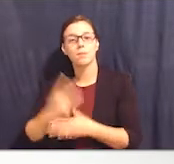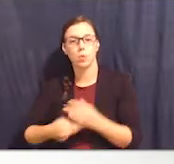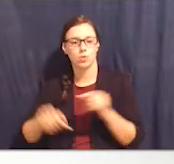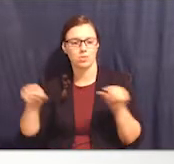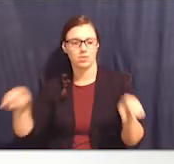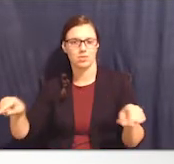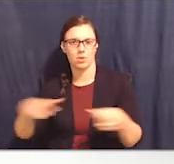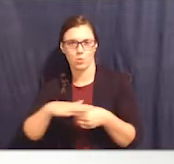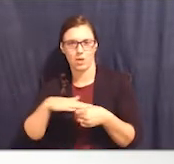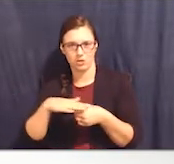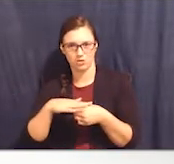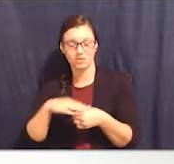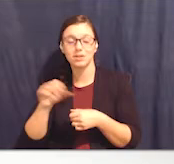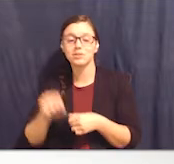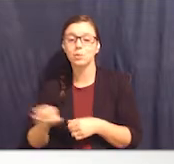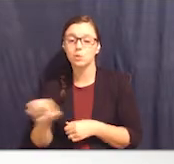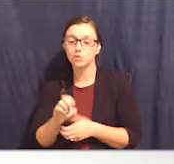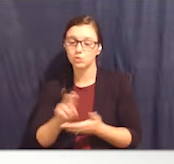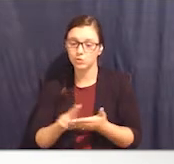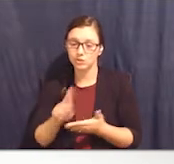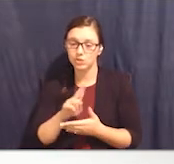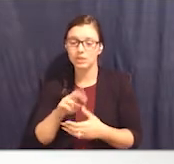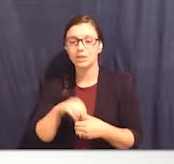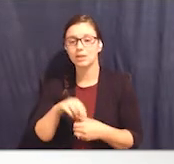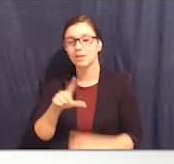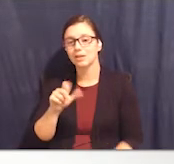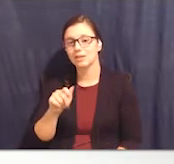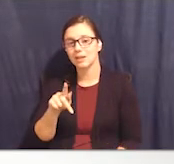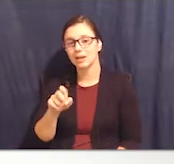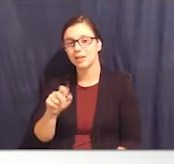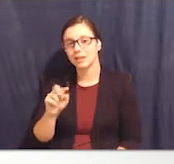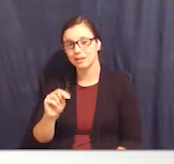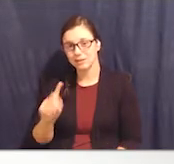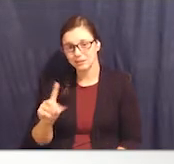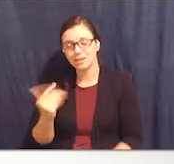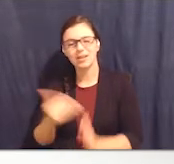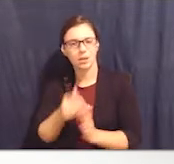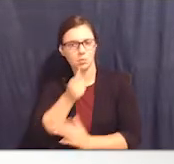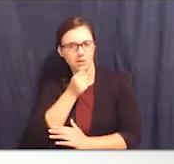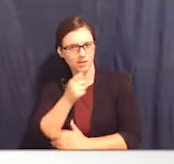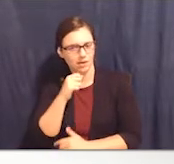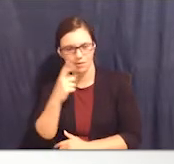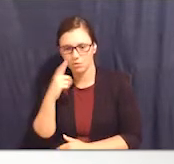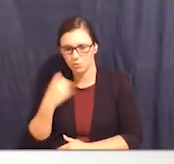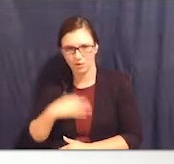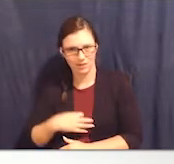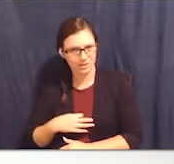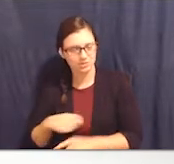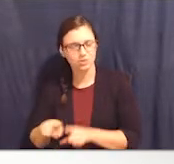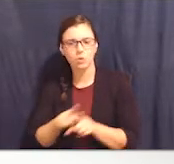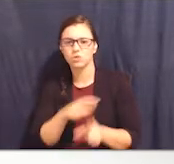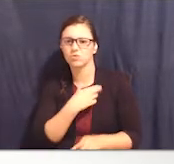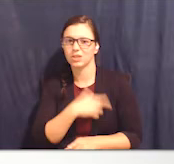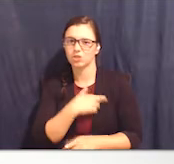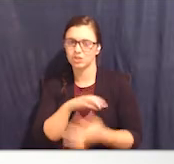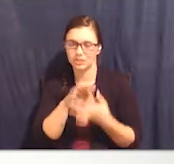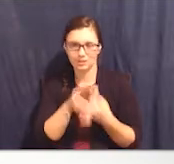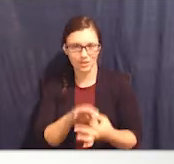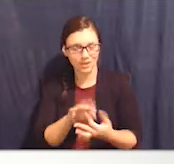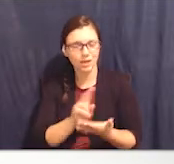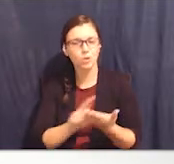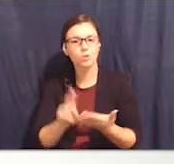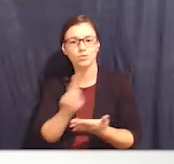West, and then they are expanding to Key Largo. Now, if you haven't